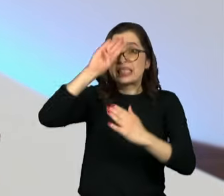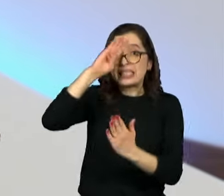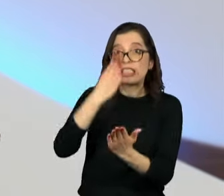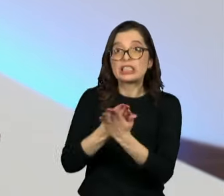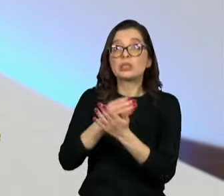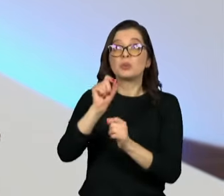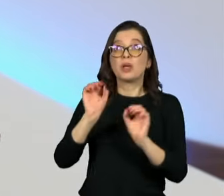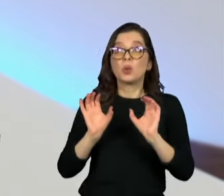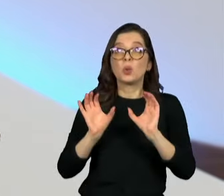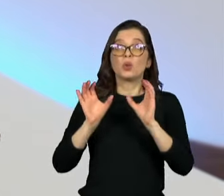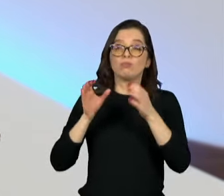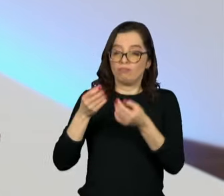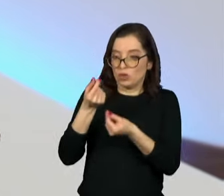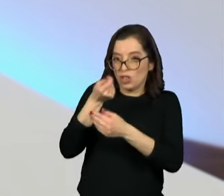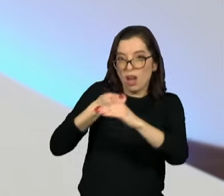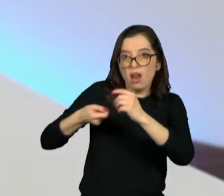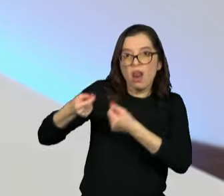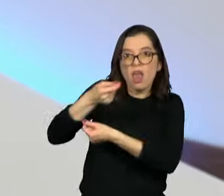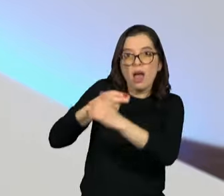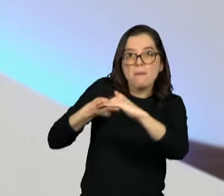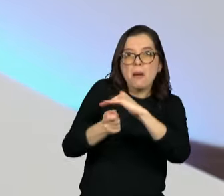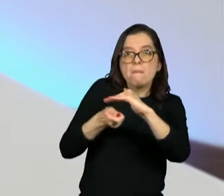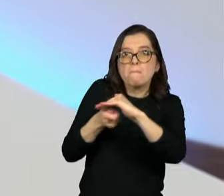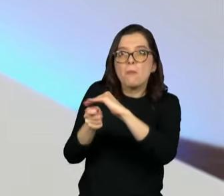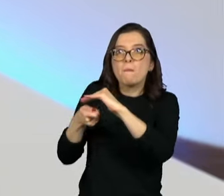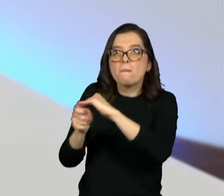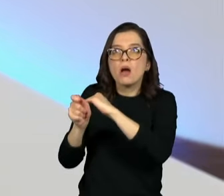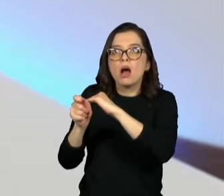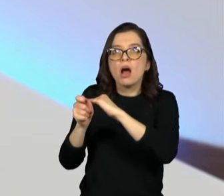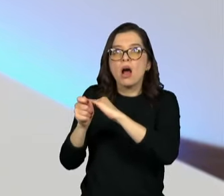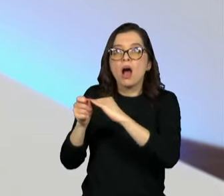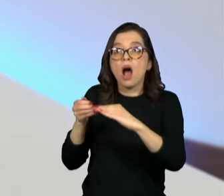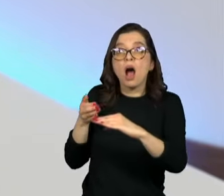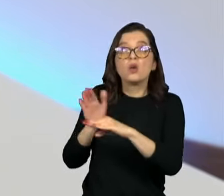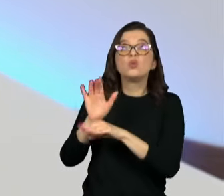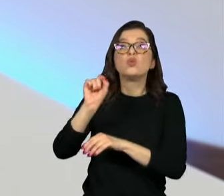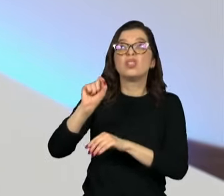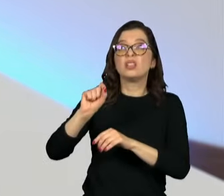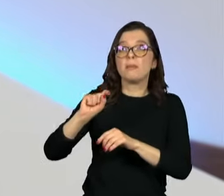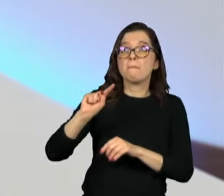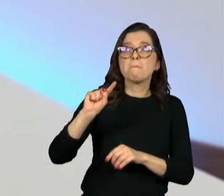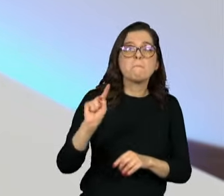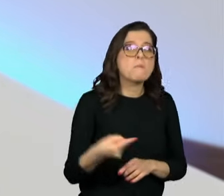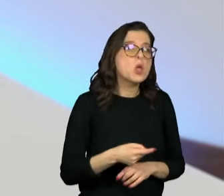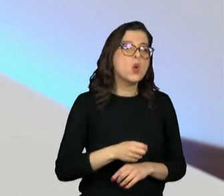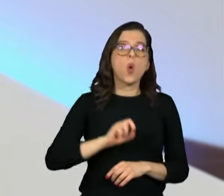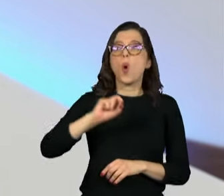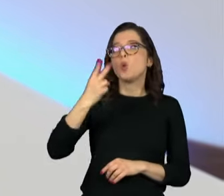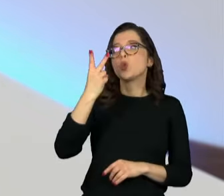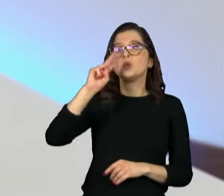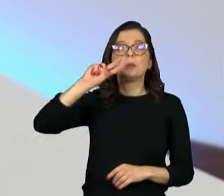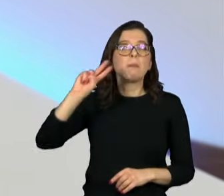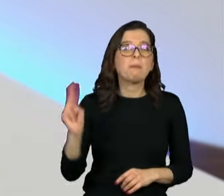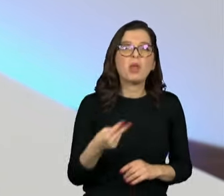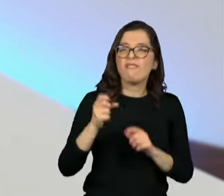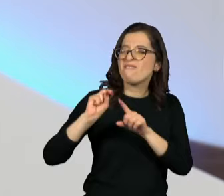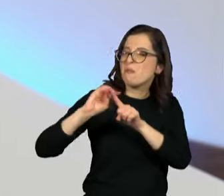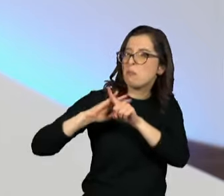that a hedge fund manager really contributes 1,000 times or